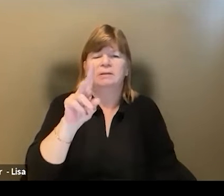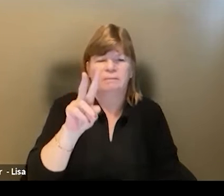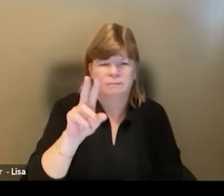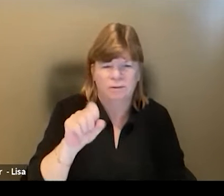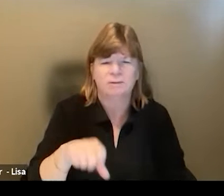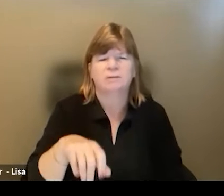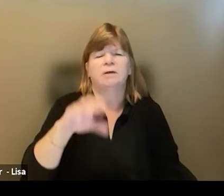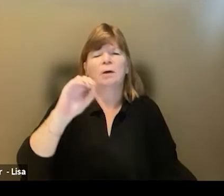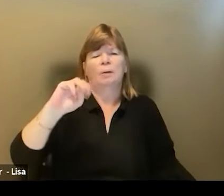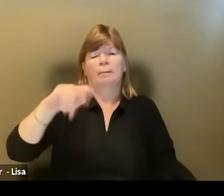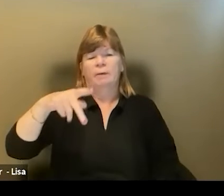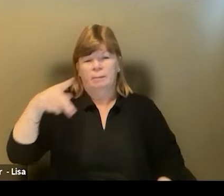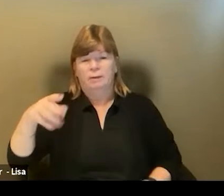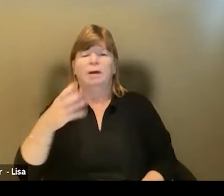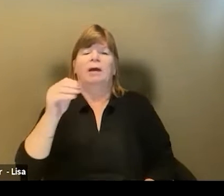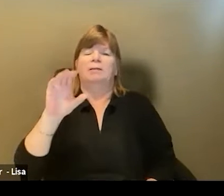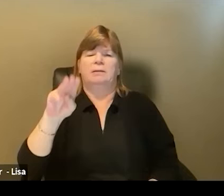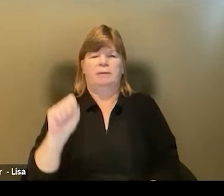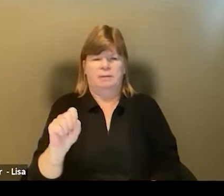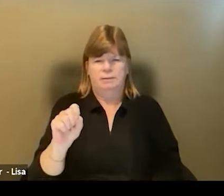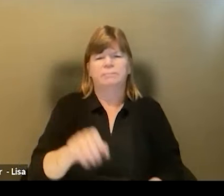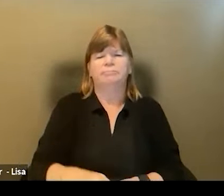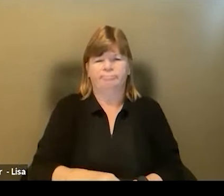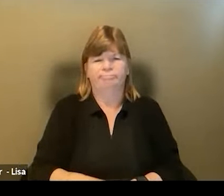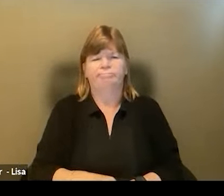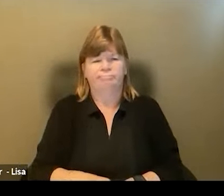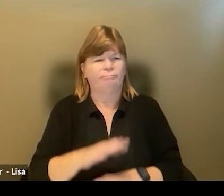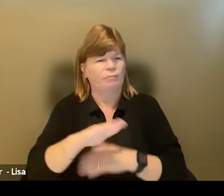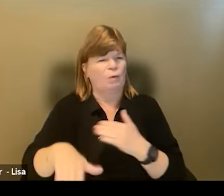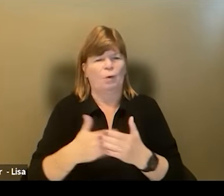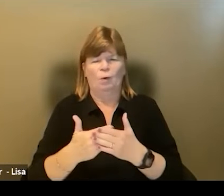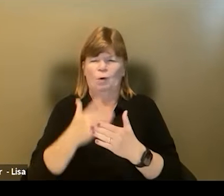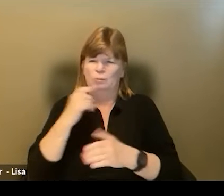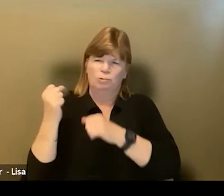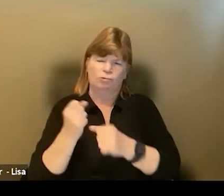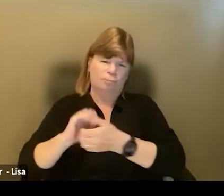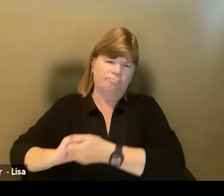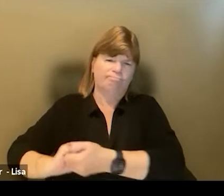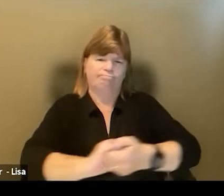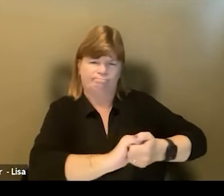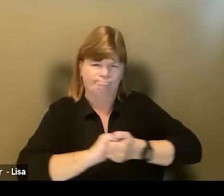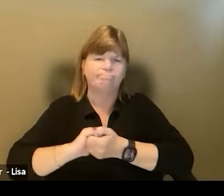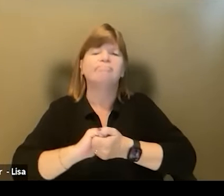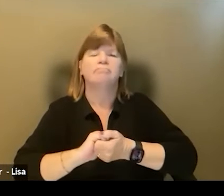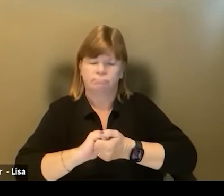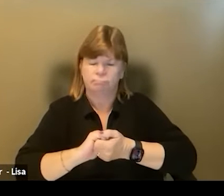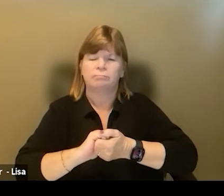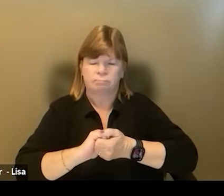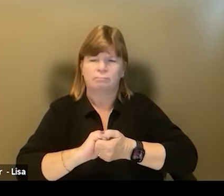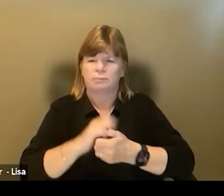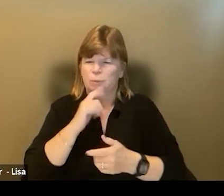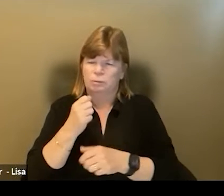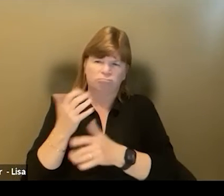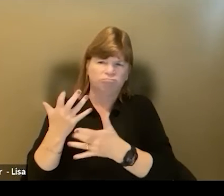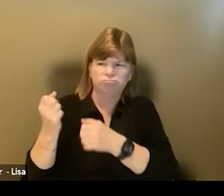Disability and Rehabilitative Services, the Office of Medicaid Policy and Planning, and our federal partners at CMS have all been